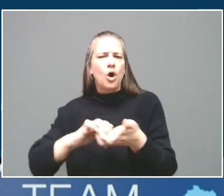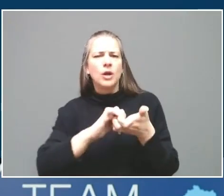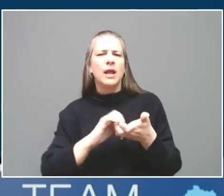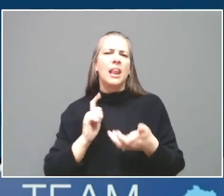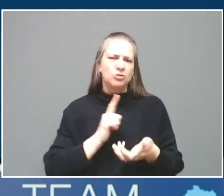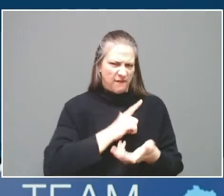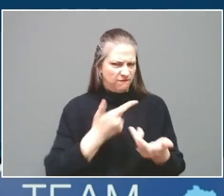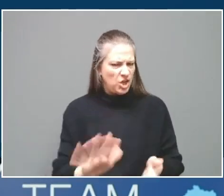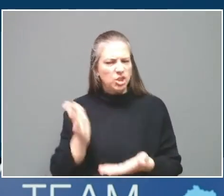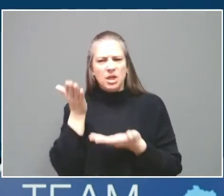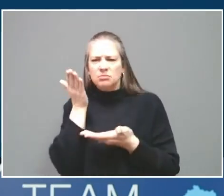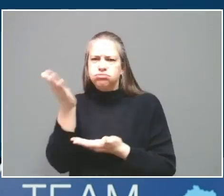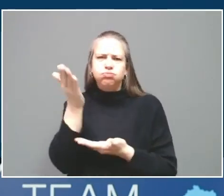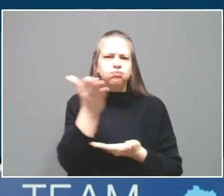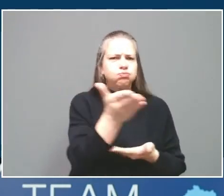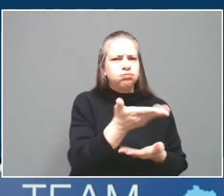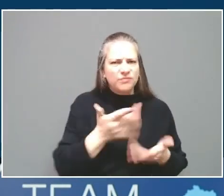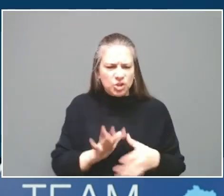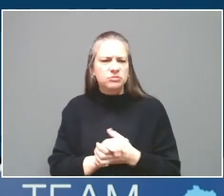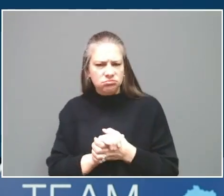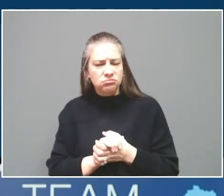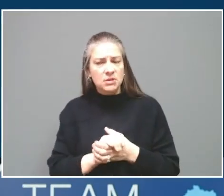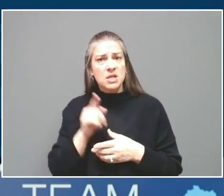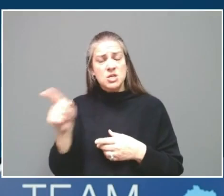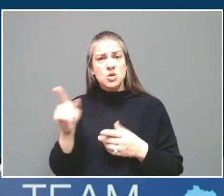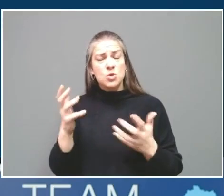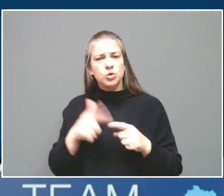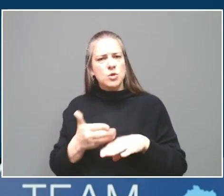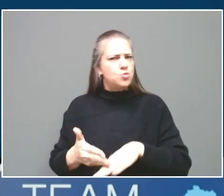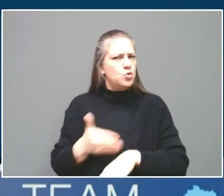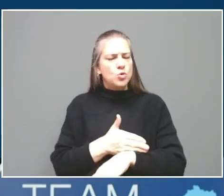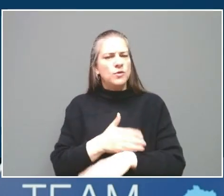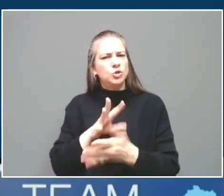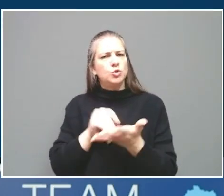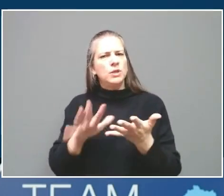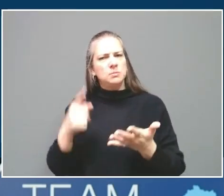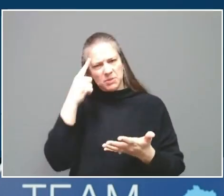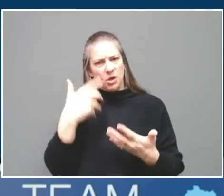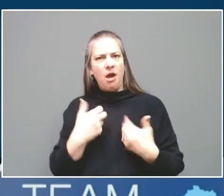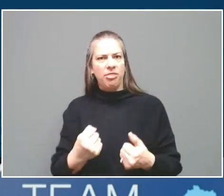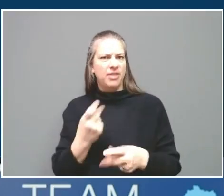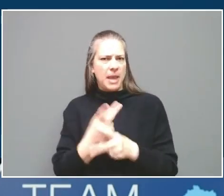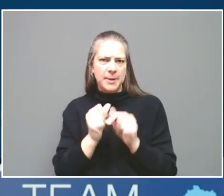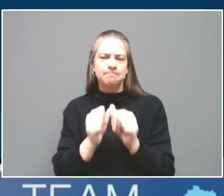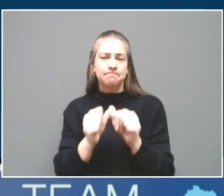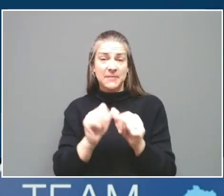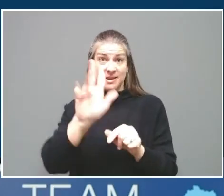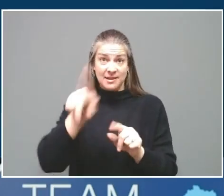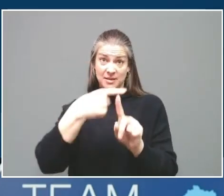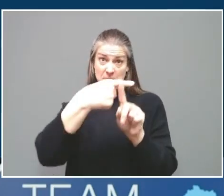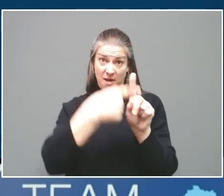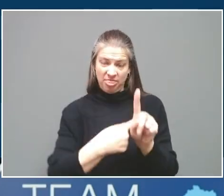to champion policies that improve the mental health of our students continues. Next month, I will be presenting the Student Mental Health